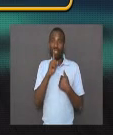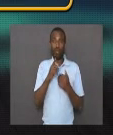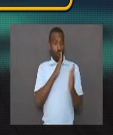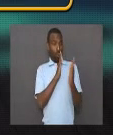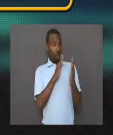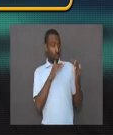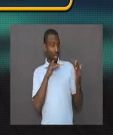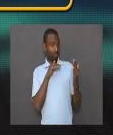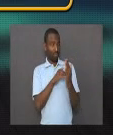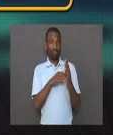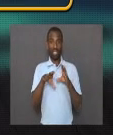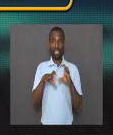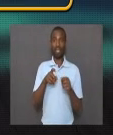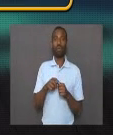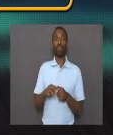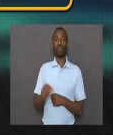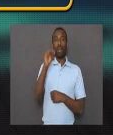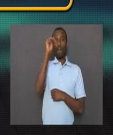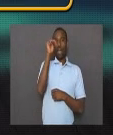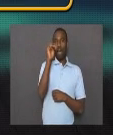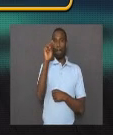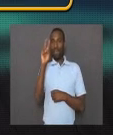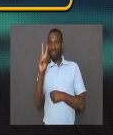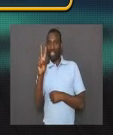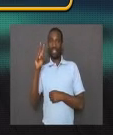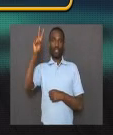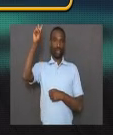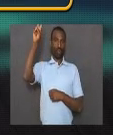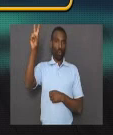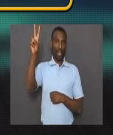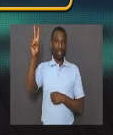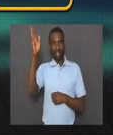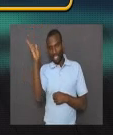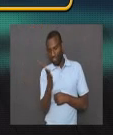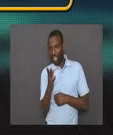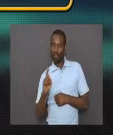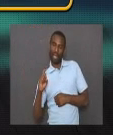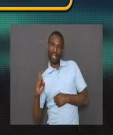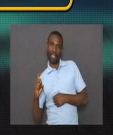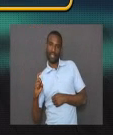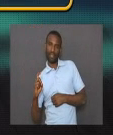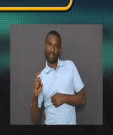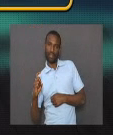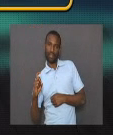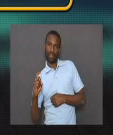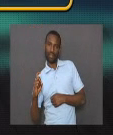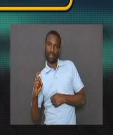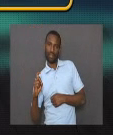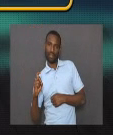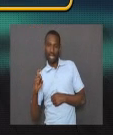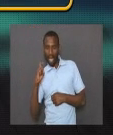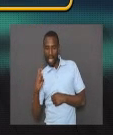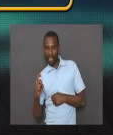wall is mass times velocity squared divided by the length